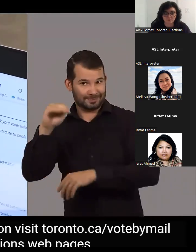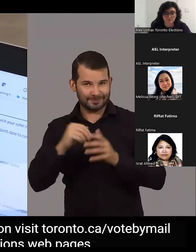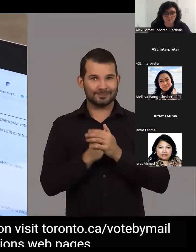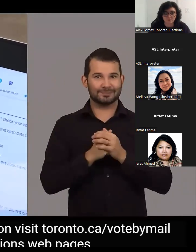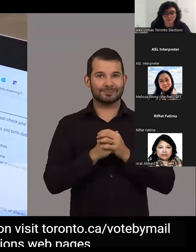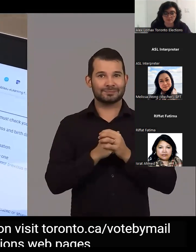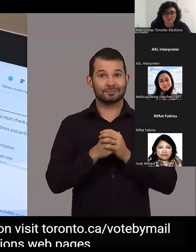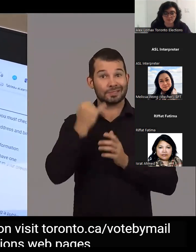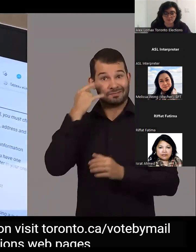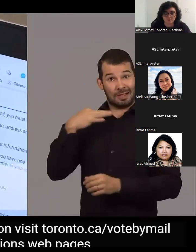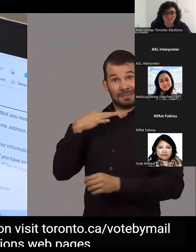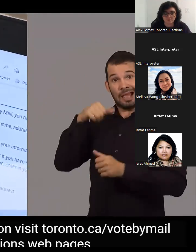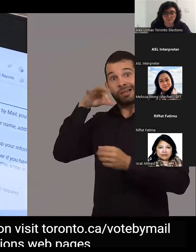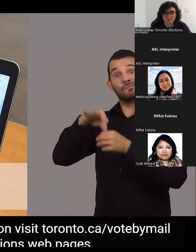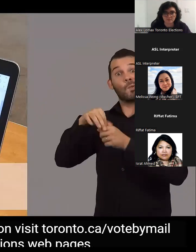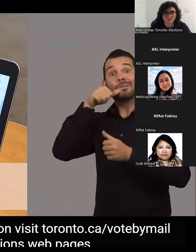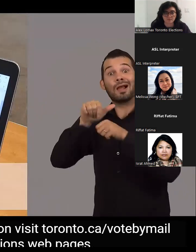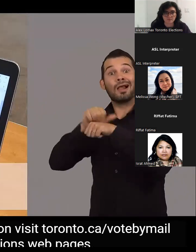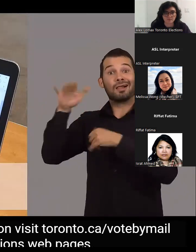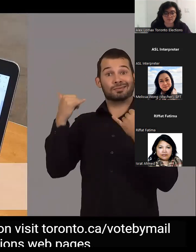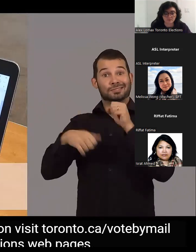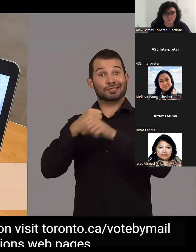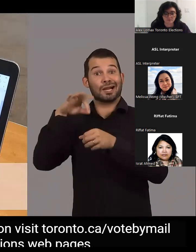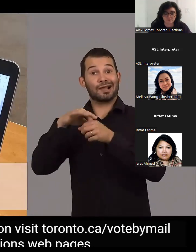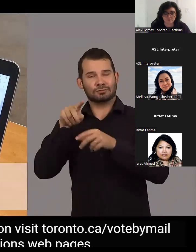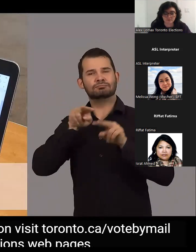applying to vote by mail in this year's election, visit